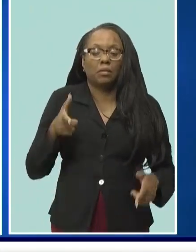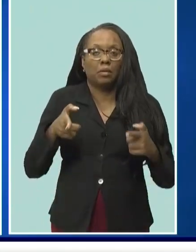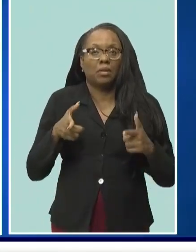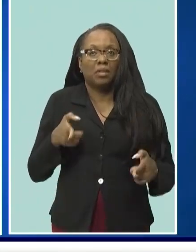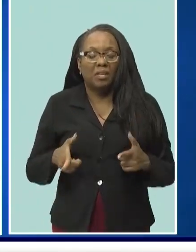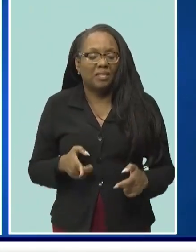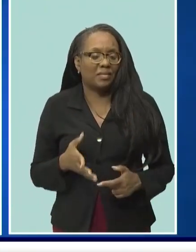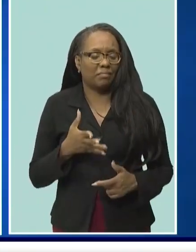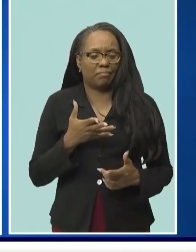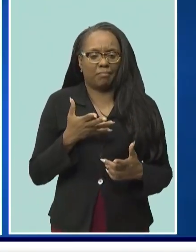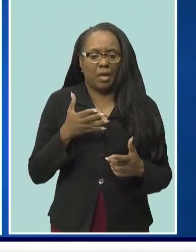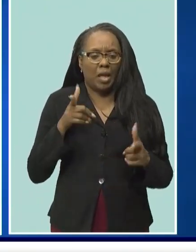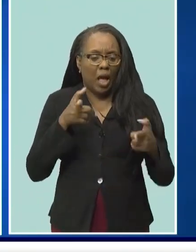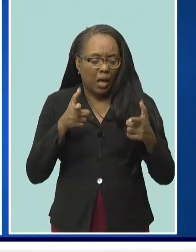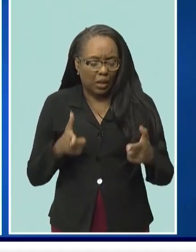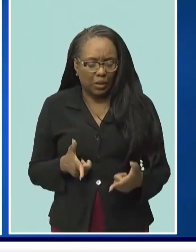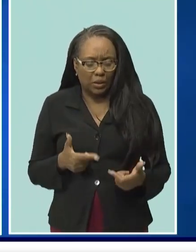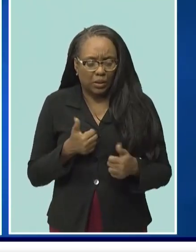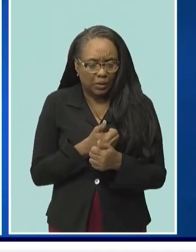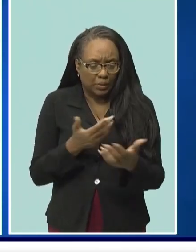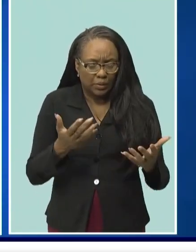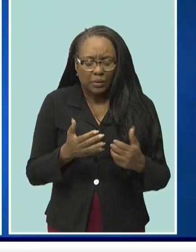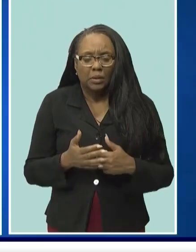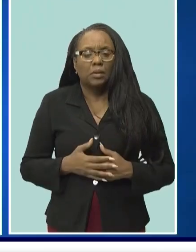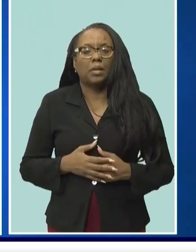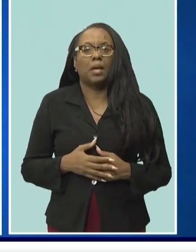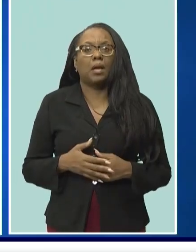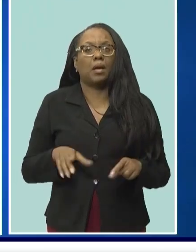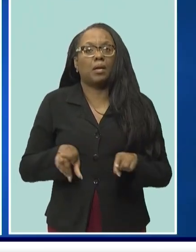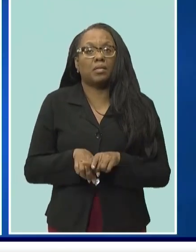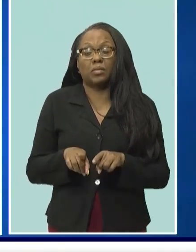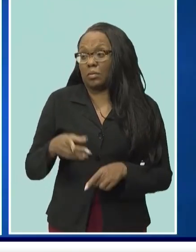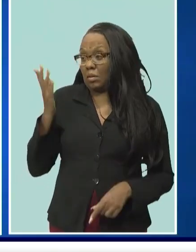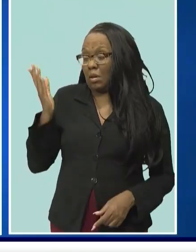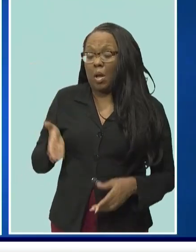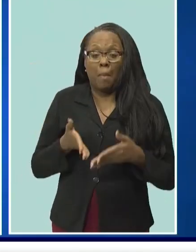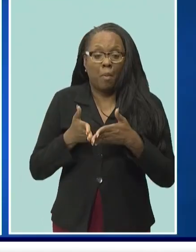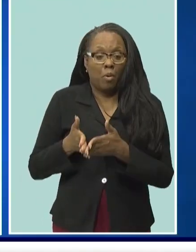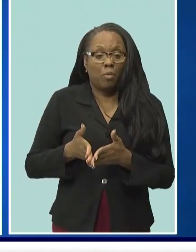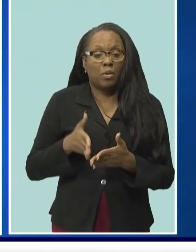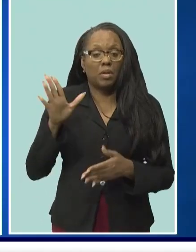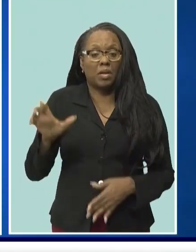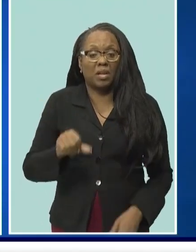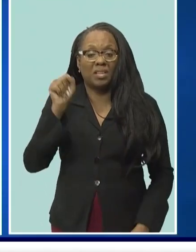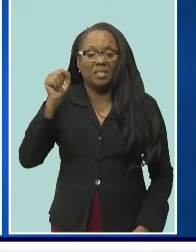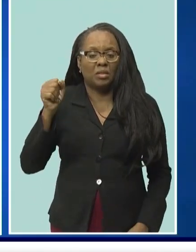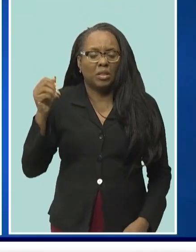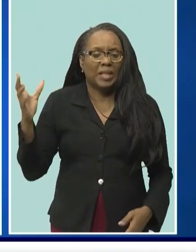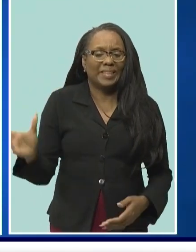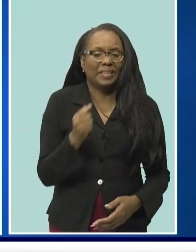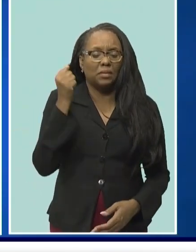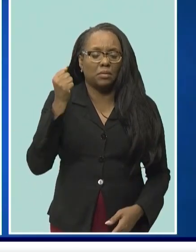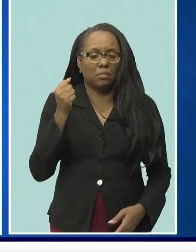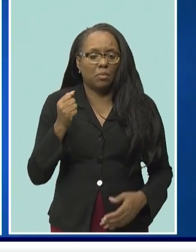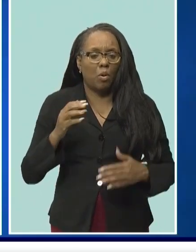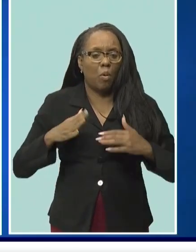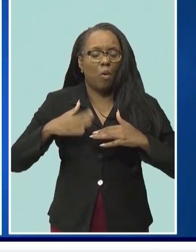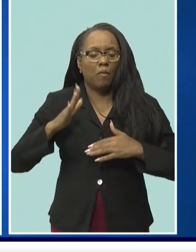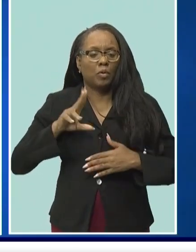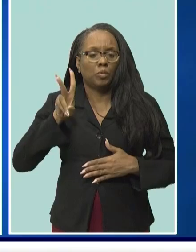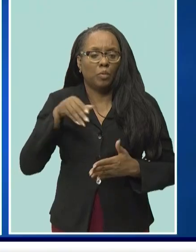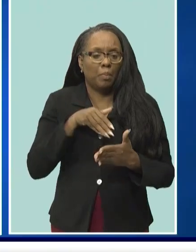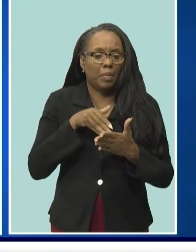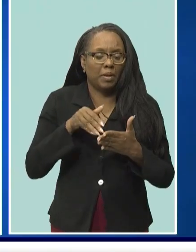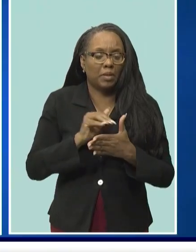rounds of ammunition. On the maritime side, they've confiscated $2.3 million in drugs. And while